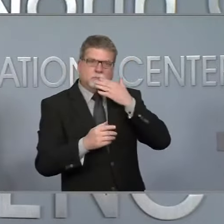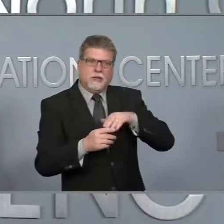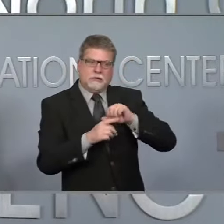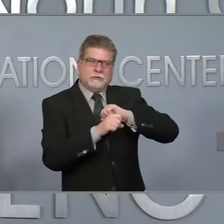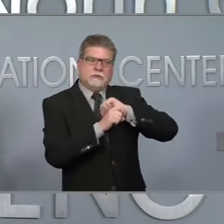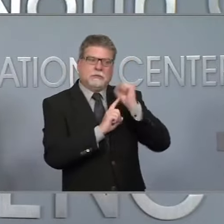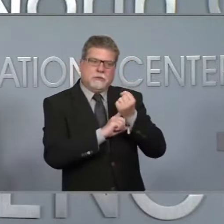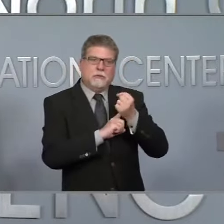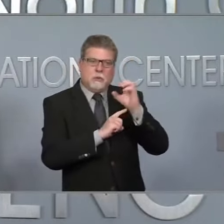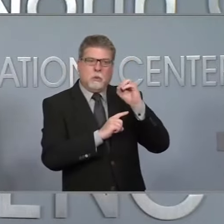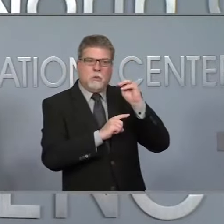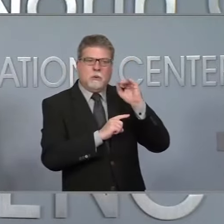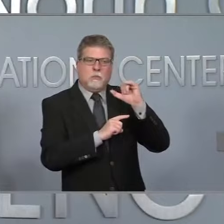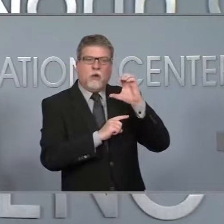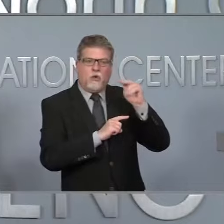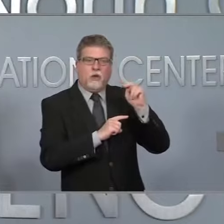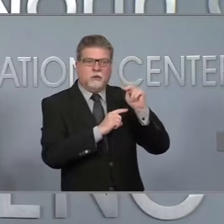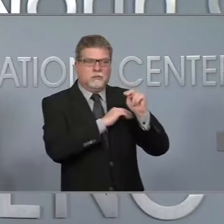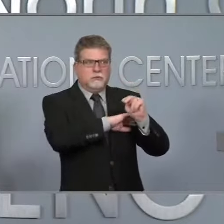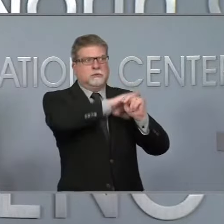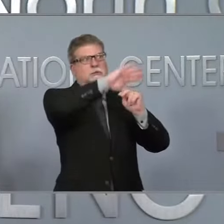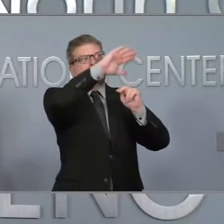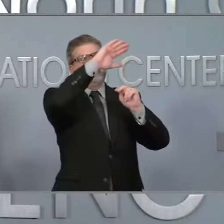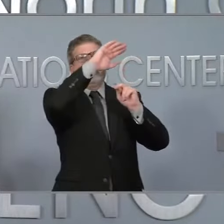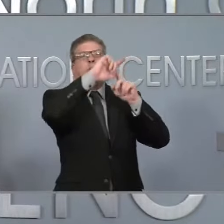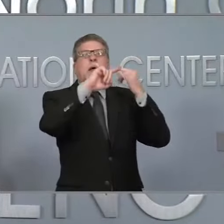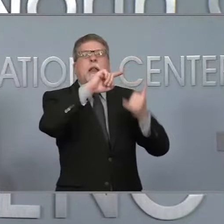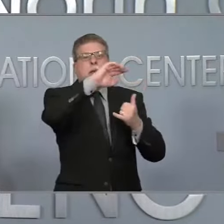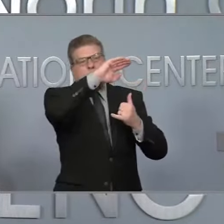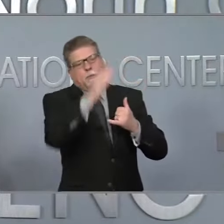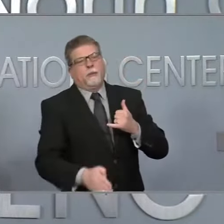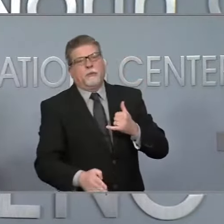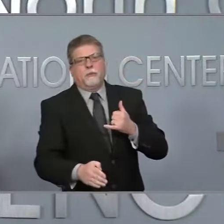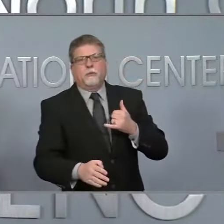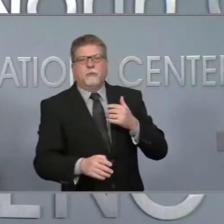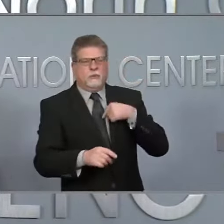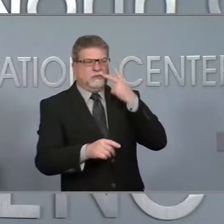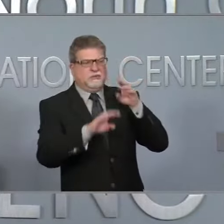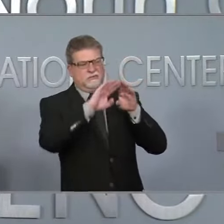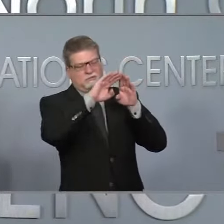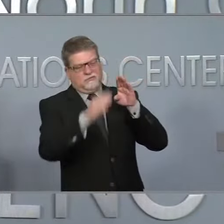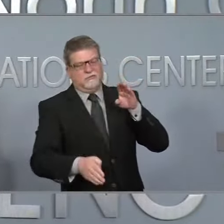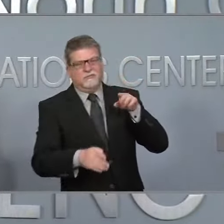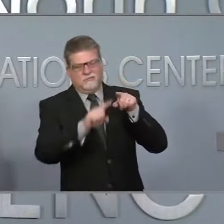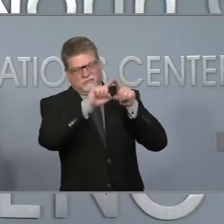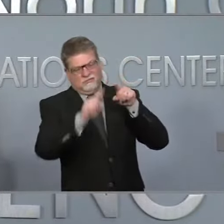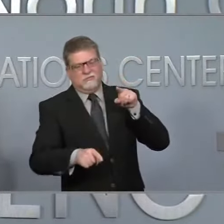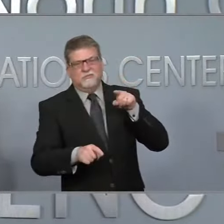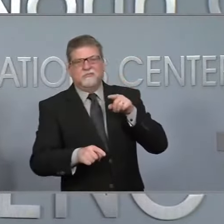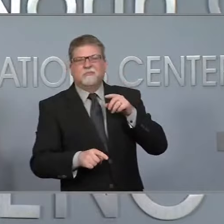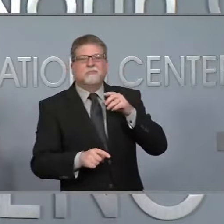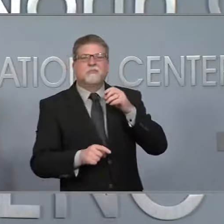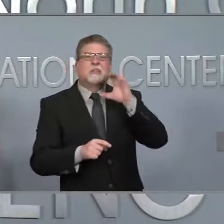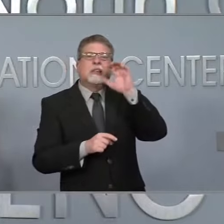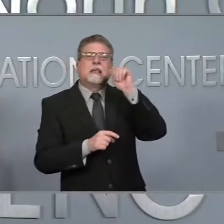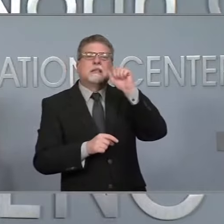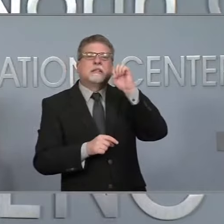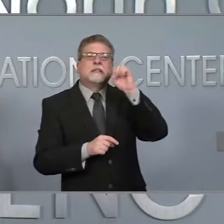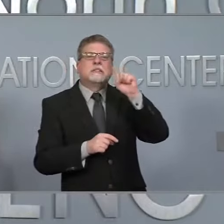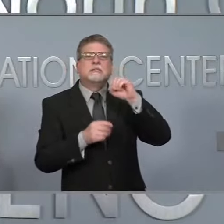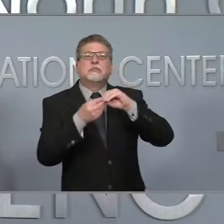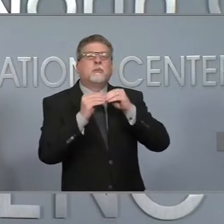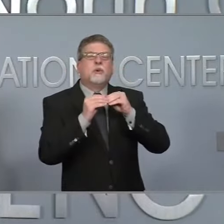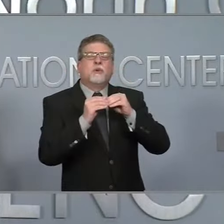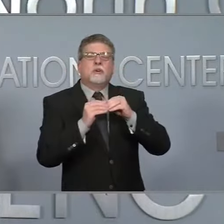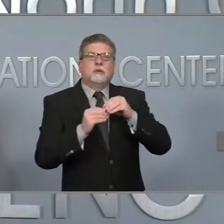is different from where we were 2 months ago. We have seen the levels by which that cases per 100,000 metric